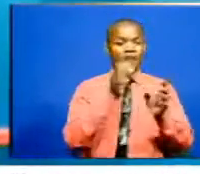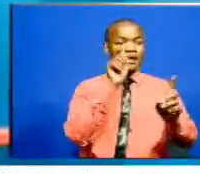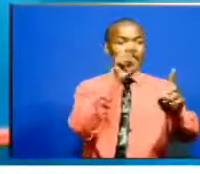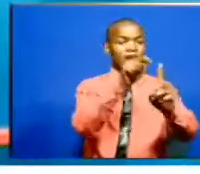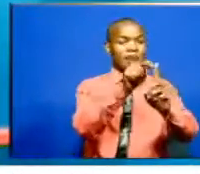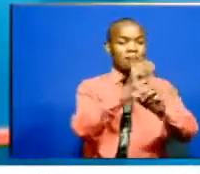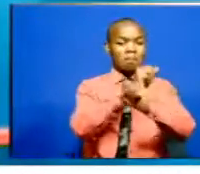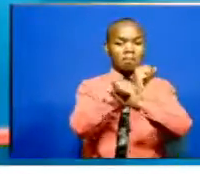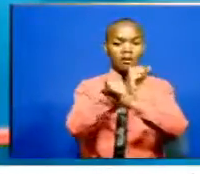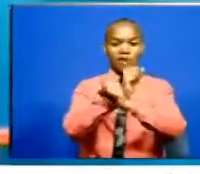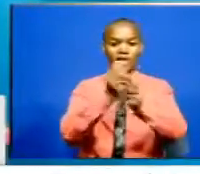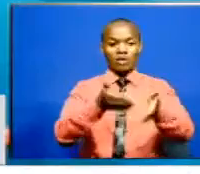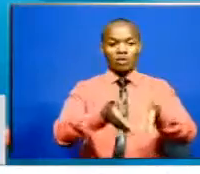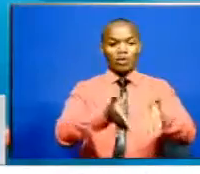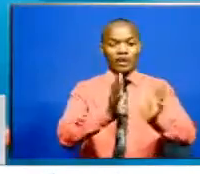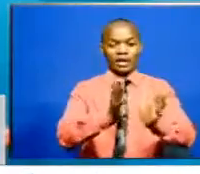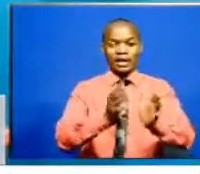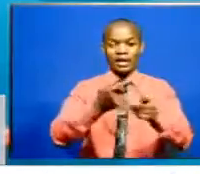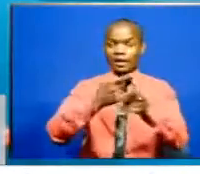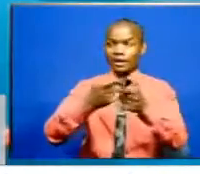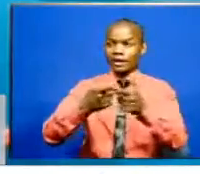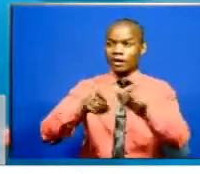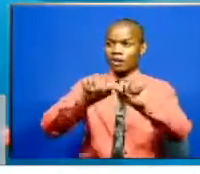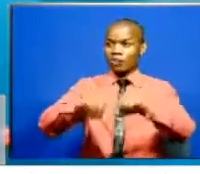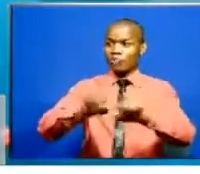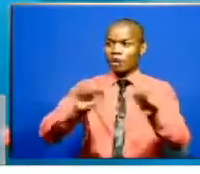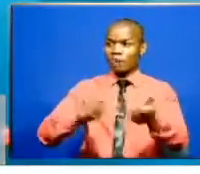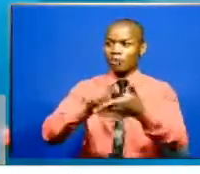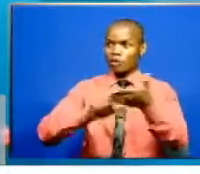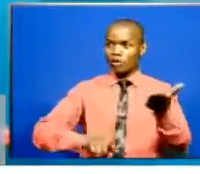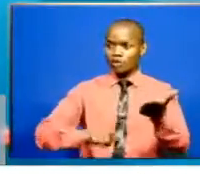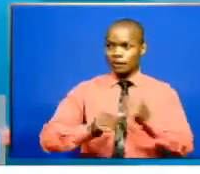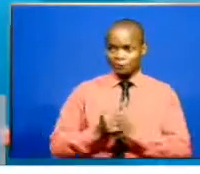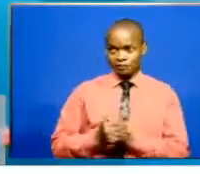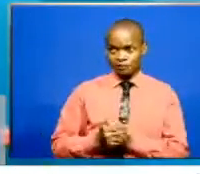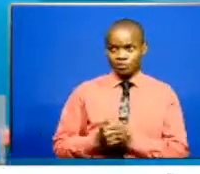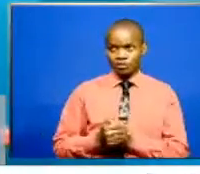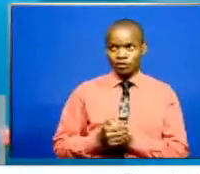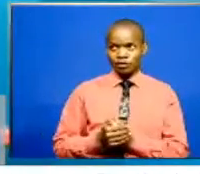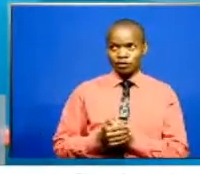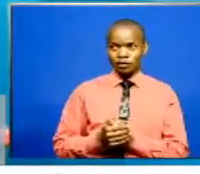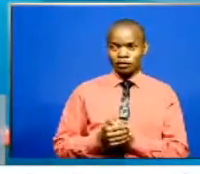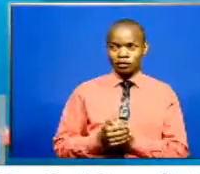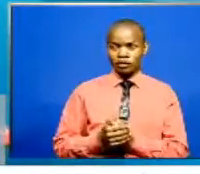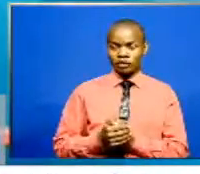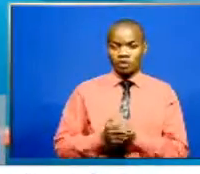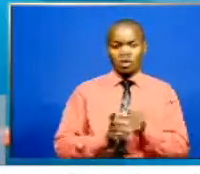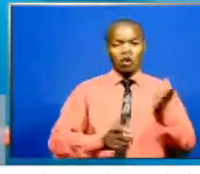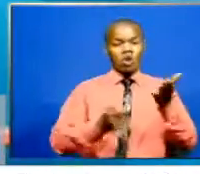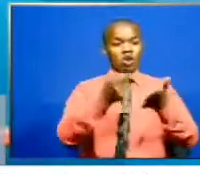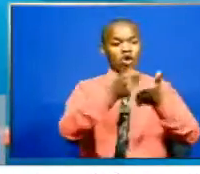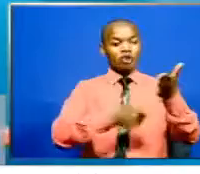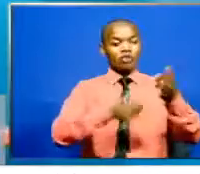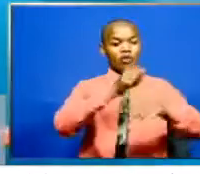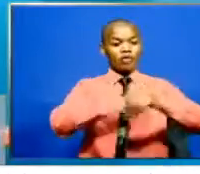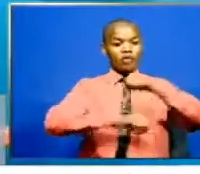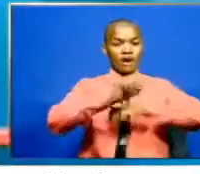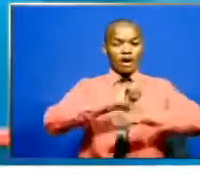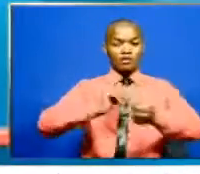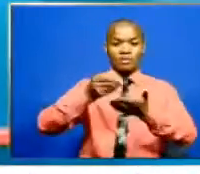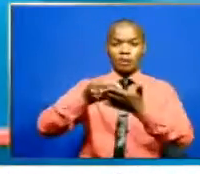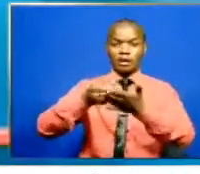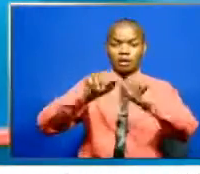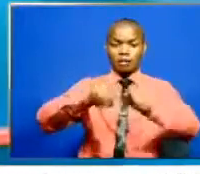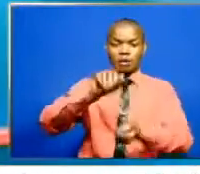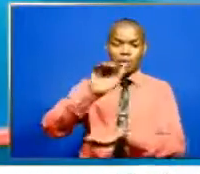measures, you will find that, you know, the cost for a curative action will be less than what we're